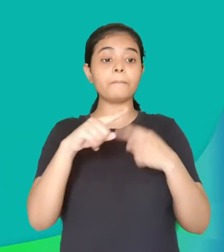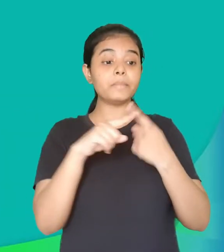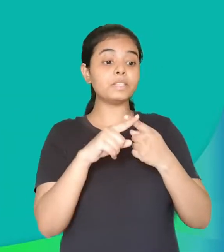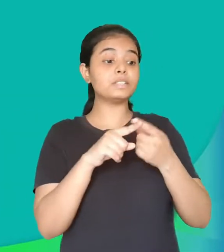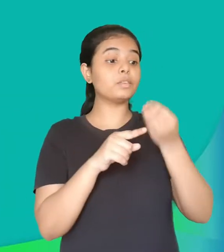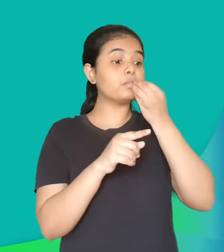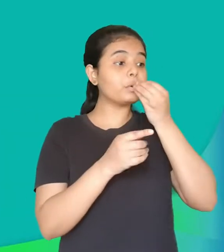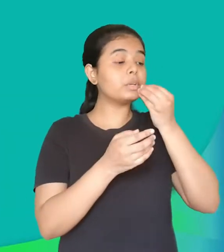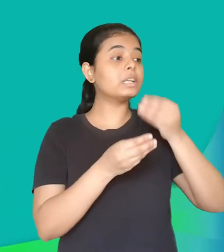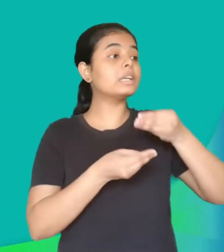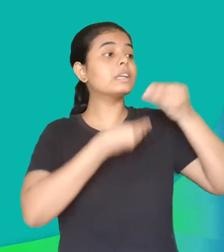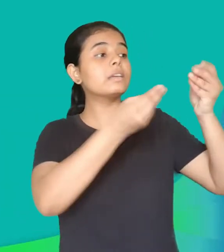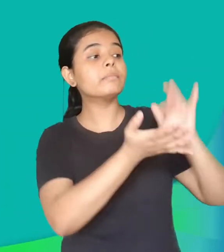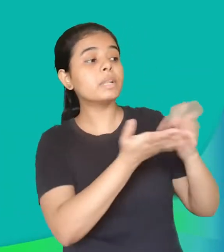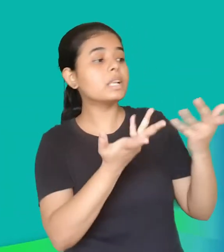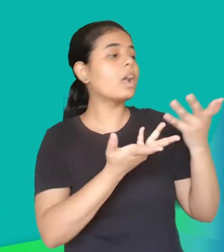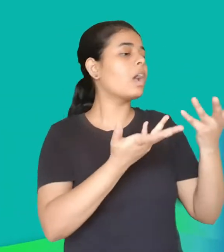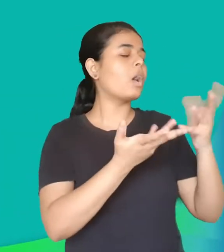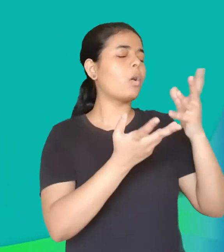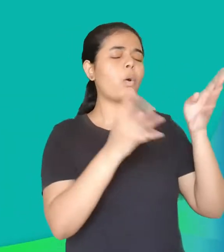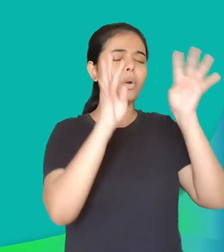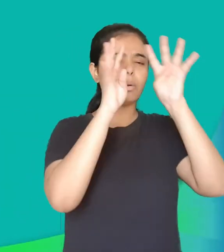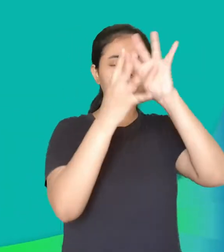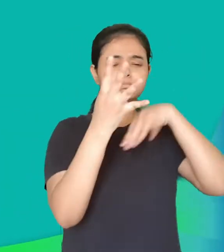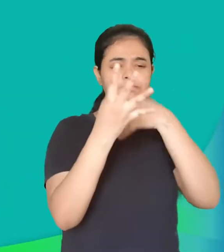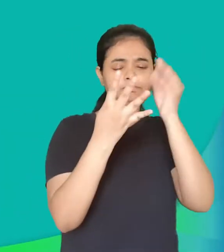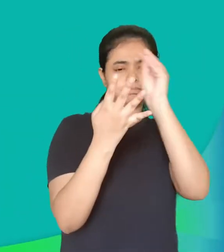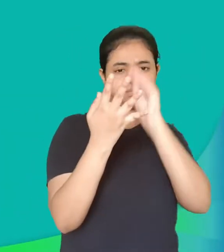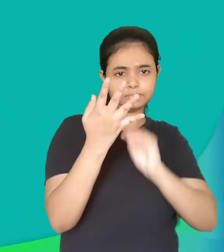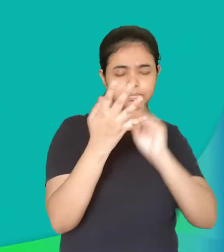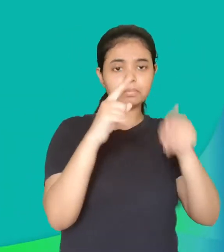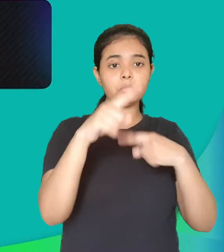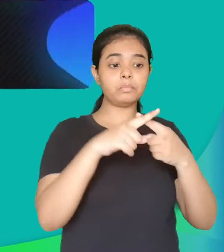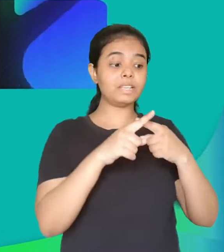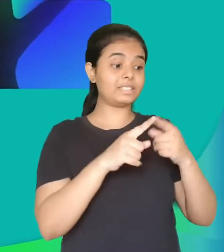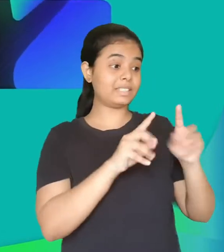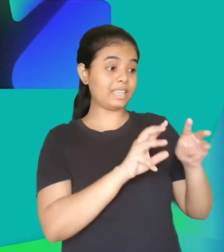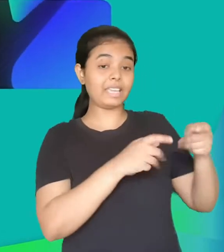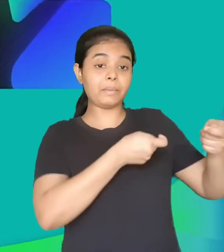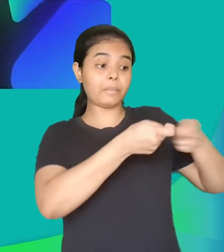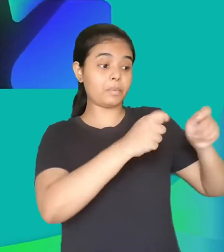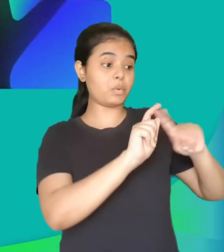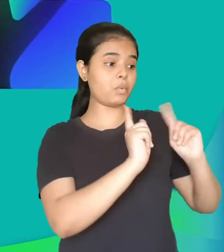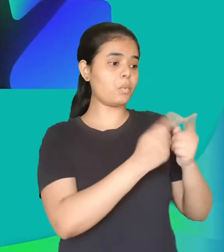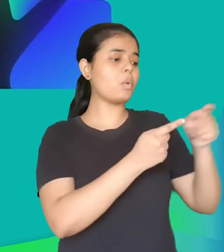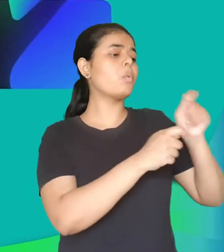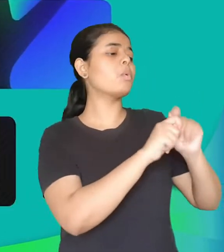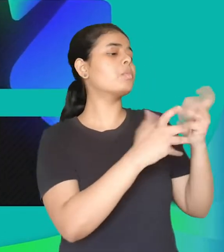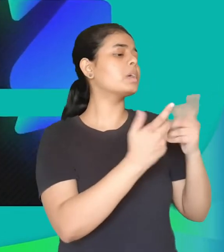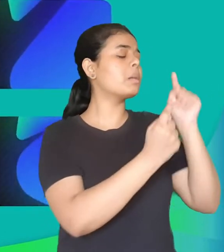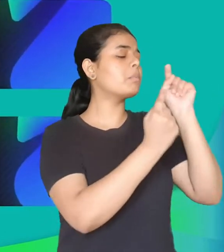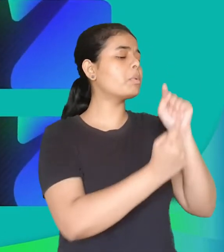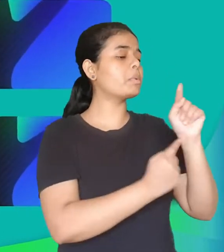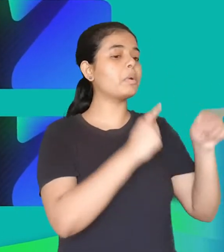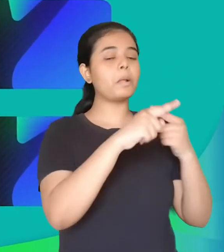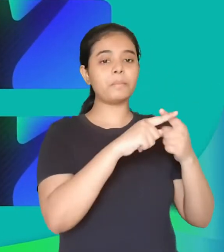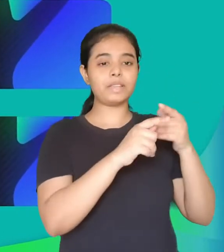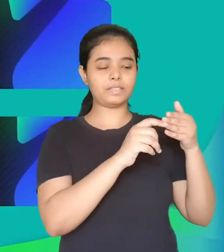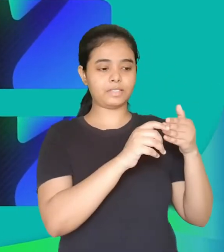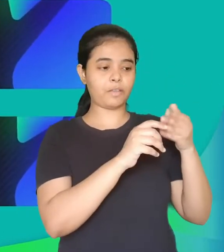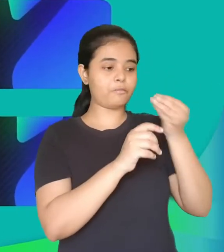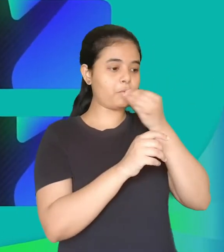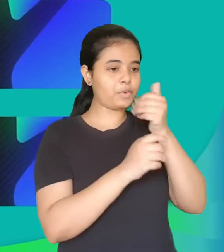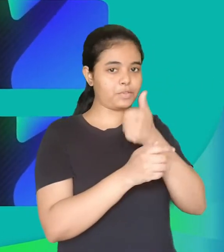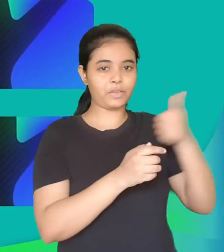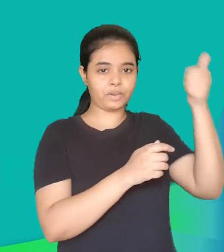foods. Maintenance of records of surplus food. Monitoring committee and its functions.